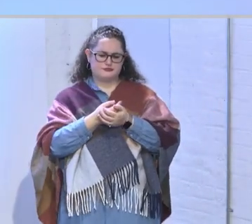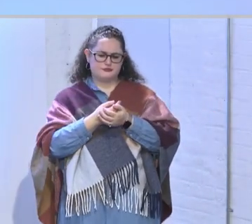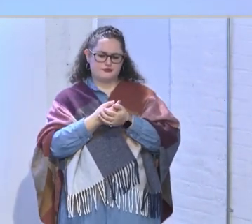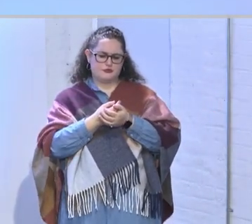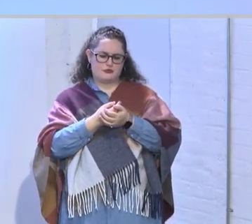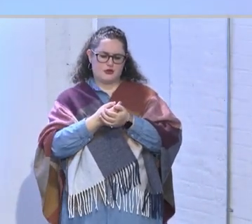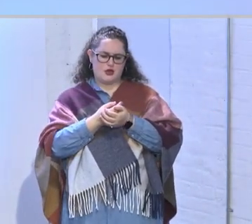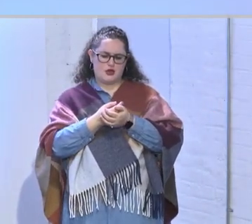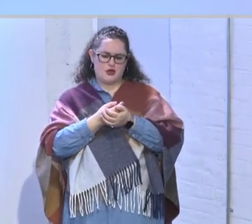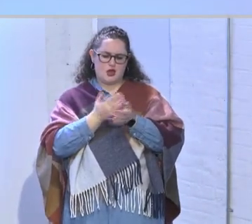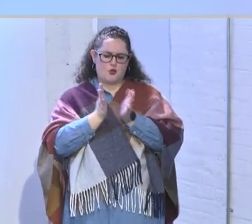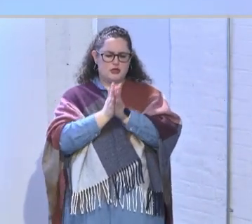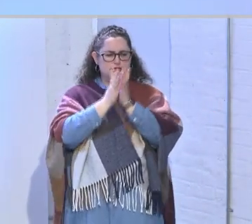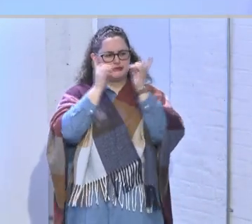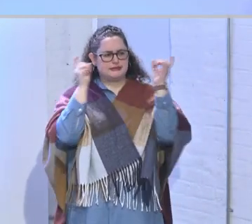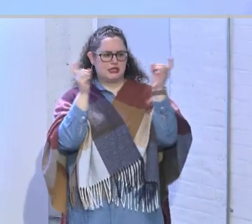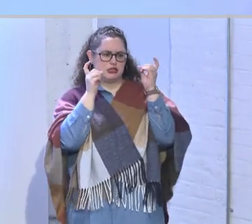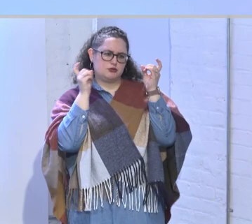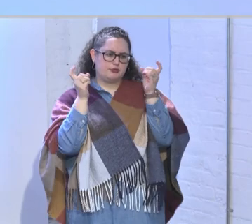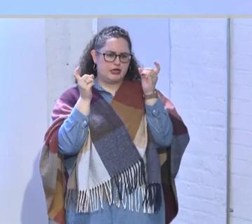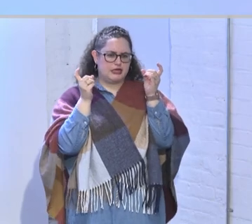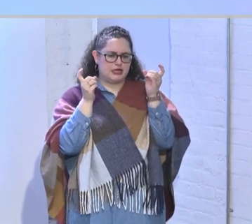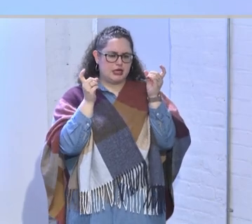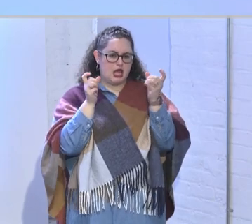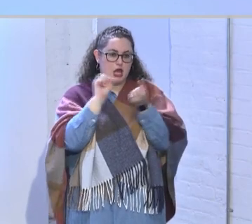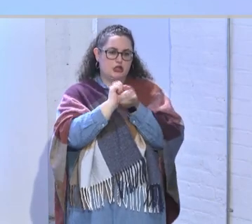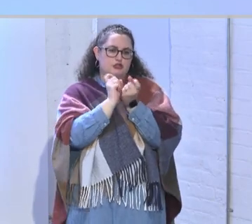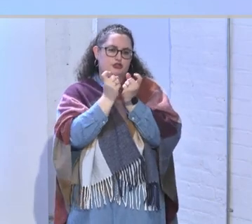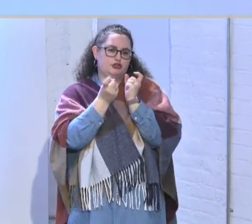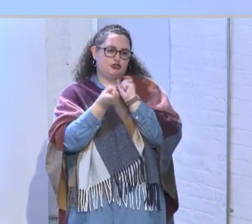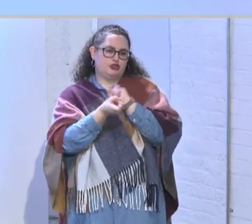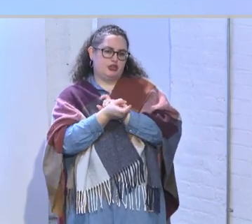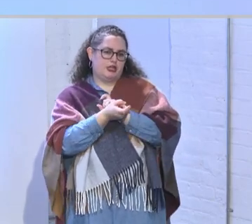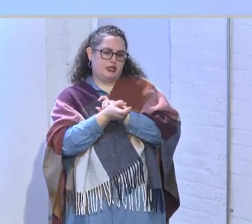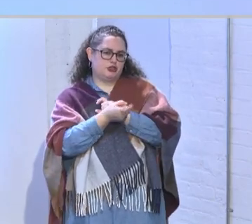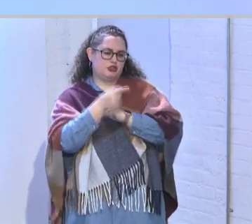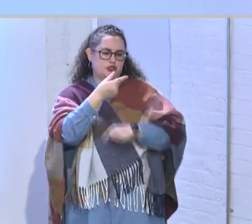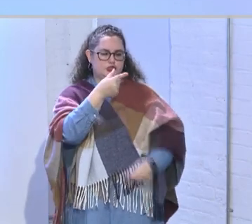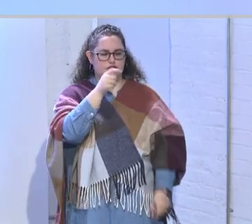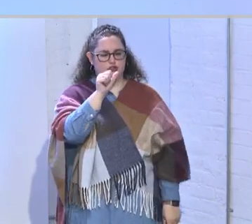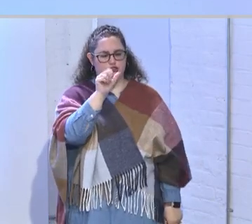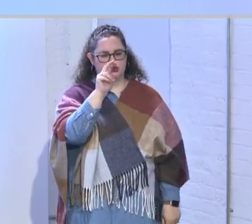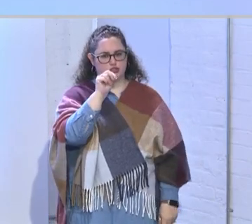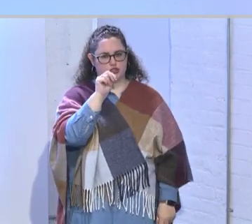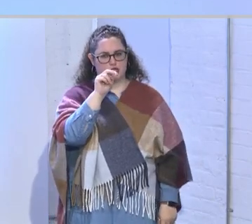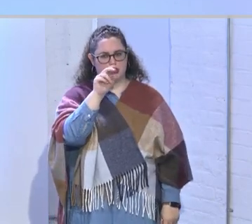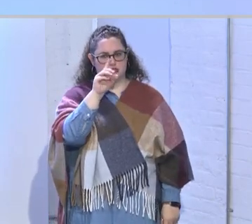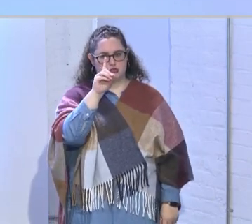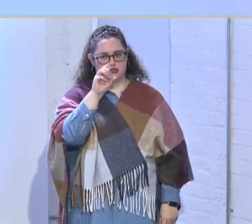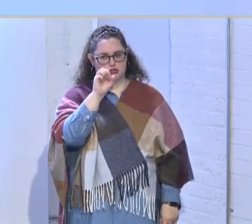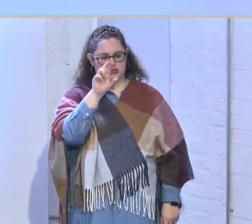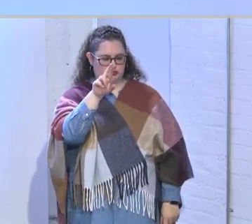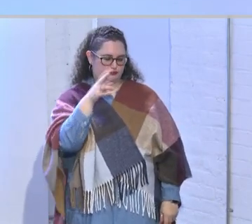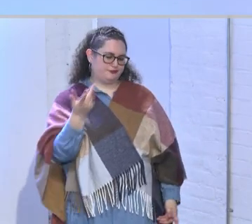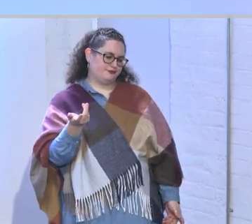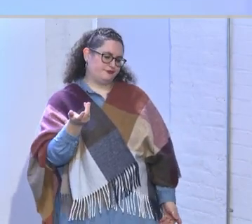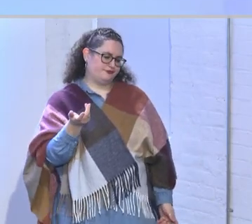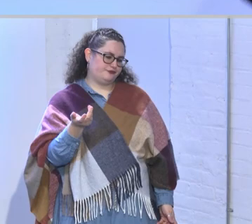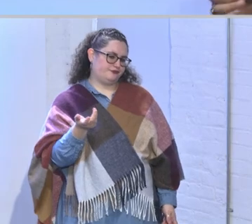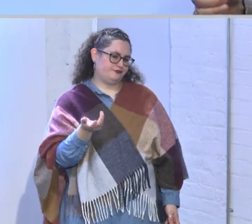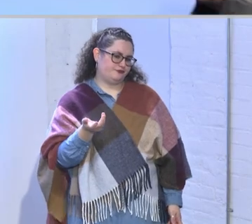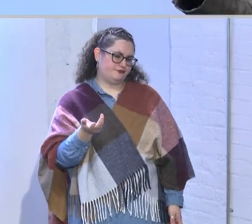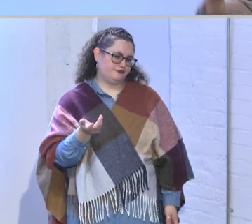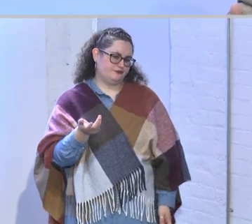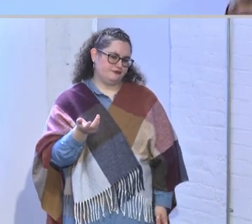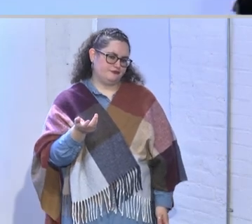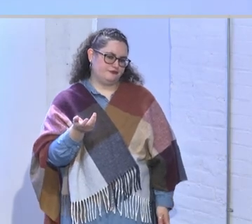were celebrating transgenderism. Now, nothing that I say, I think we have a responsibility to speak the truth in love. And so I